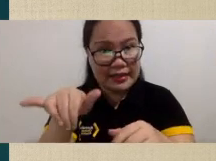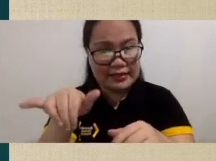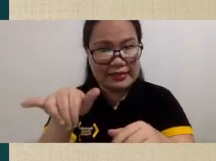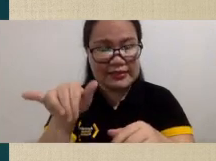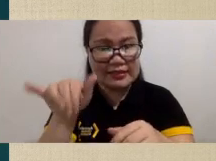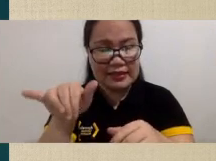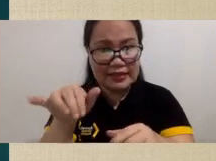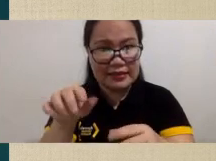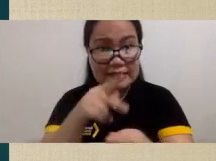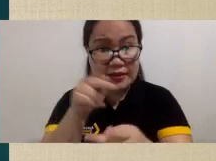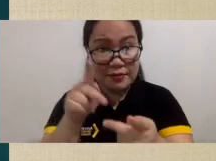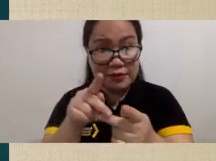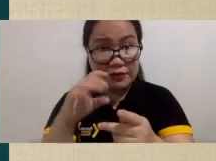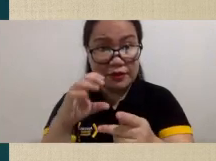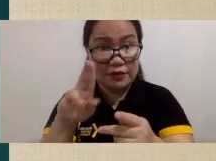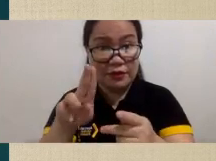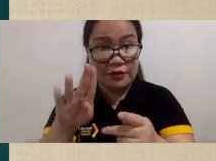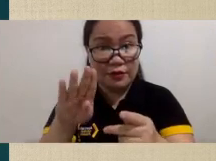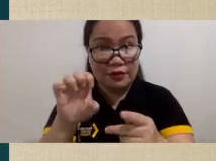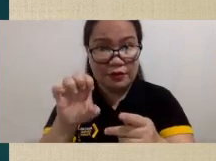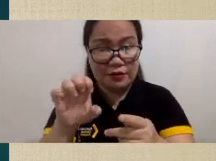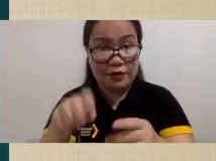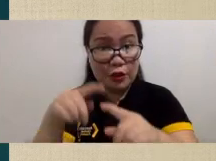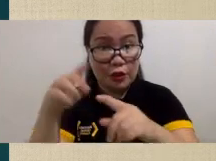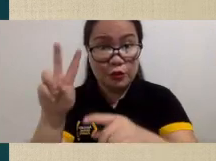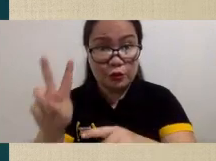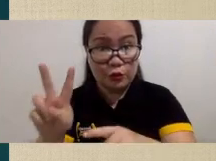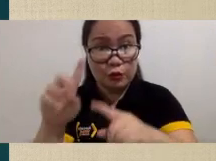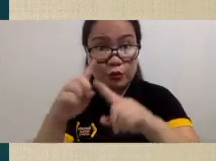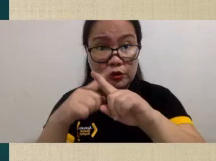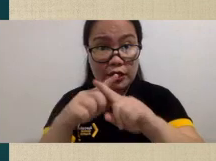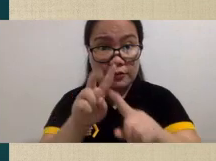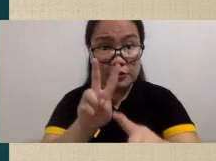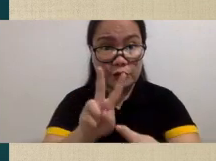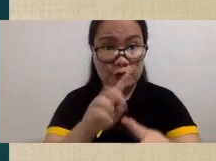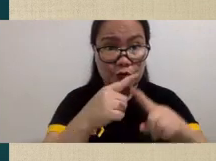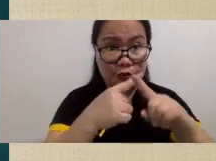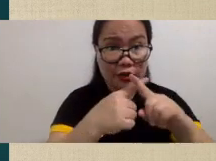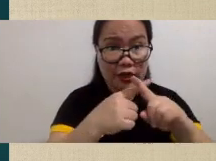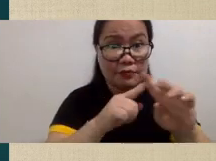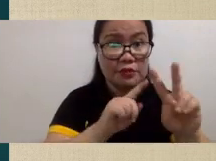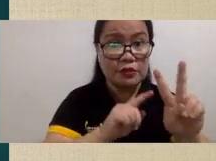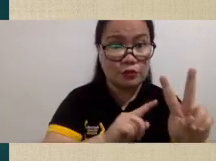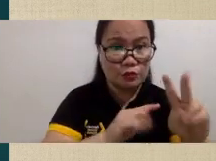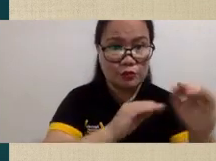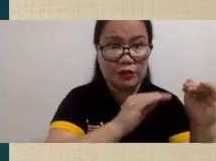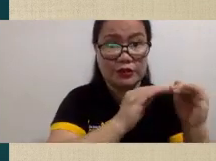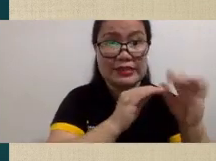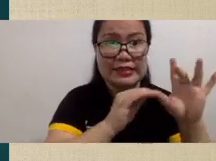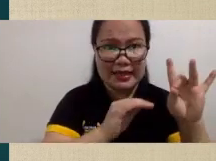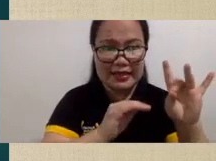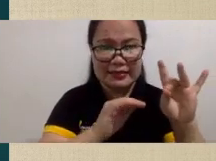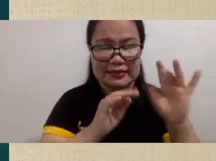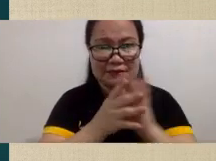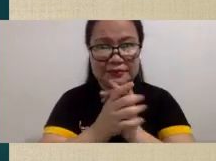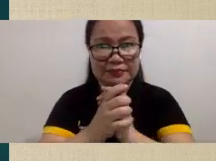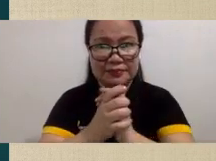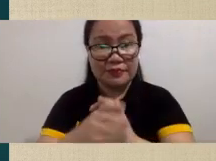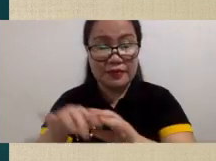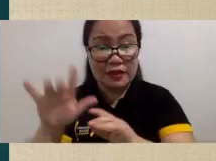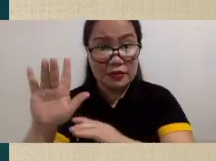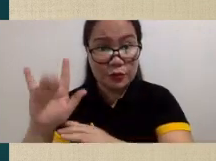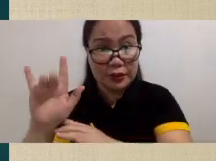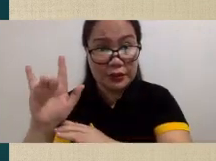is a perfect cube because this is 2 times 2, 4 times 2, that is 8.